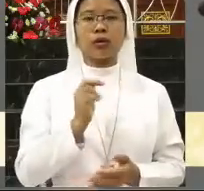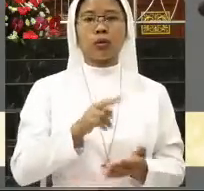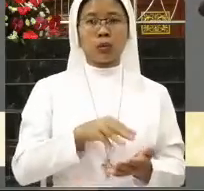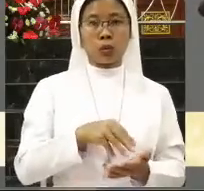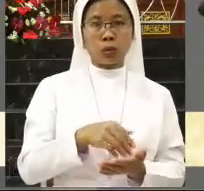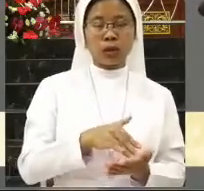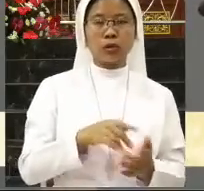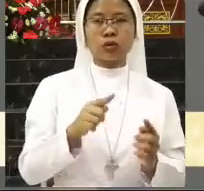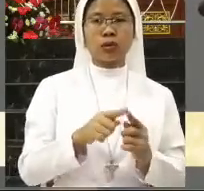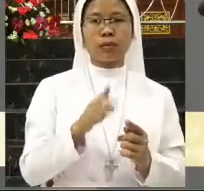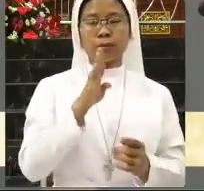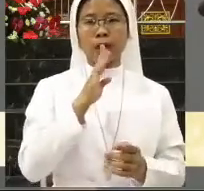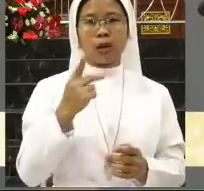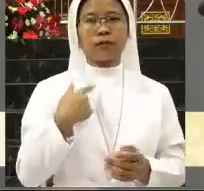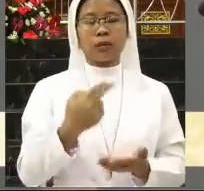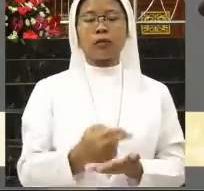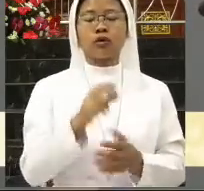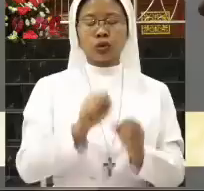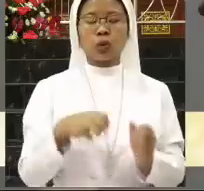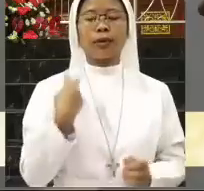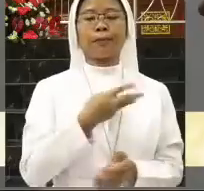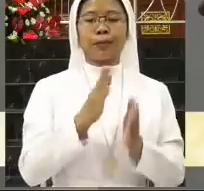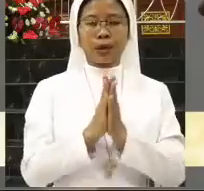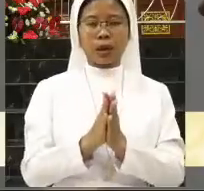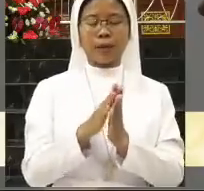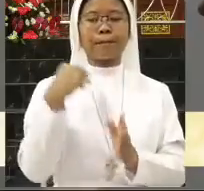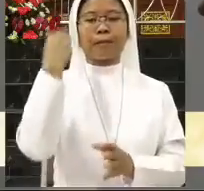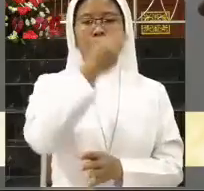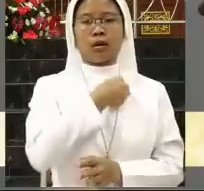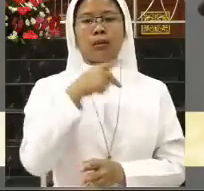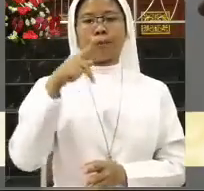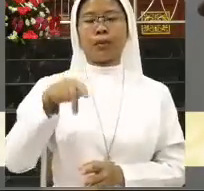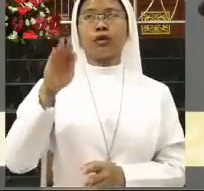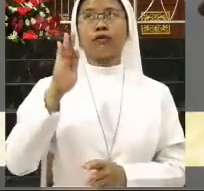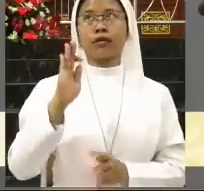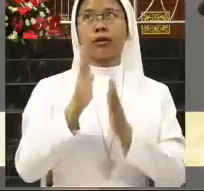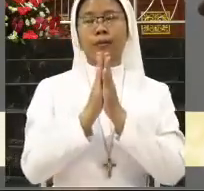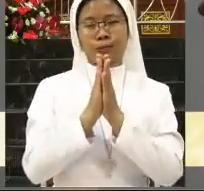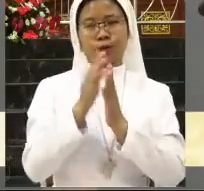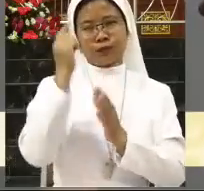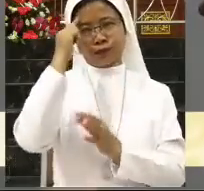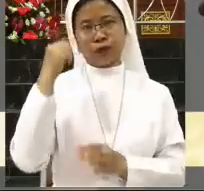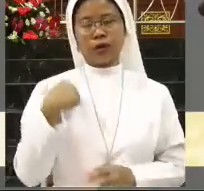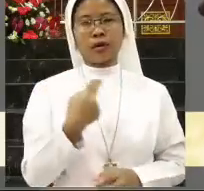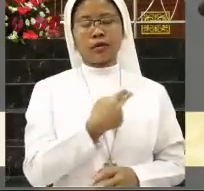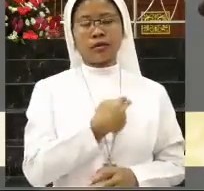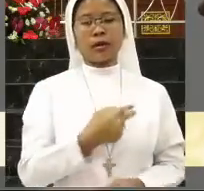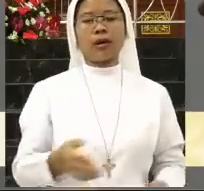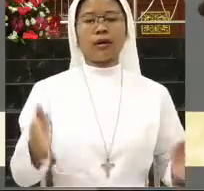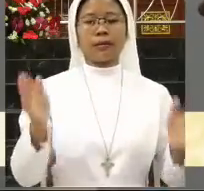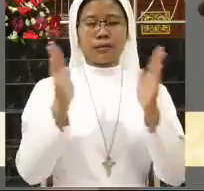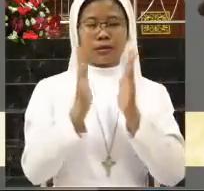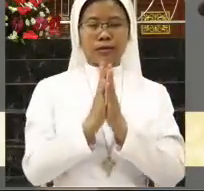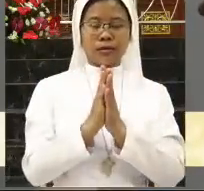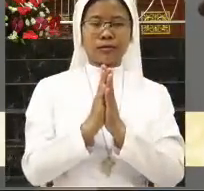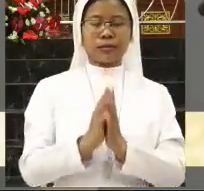pray, Our Lady of Peñafrancia, pray for us. Amen.